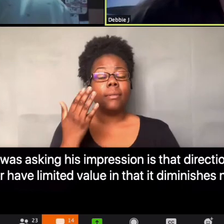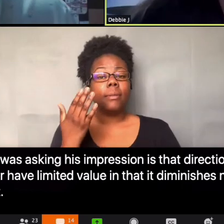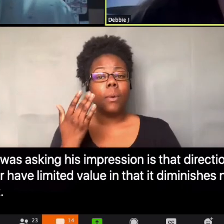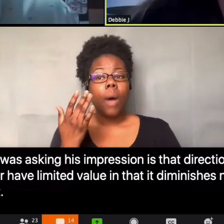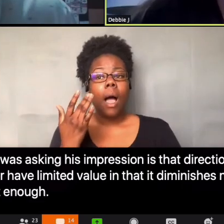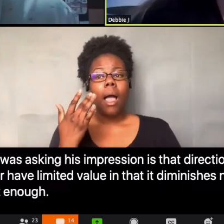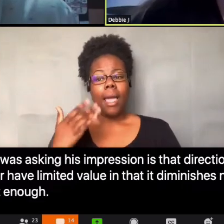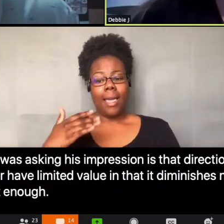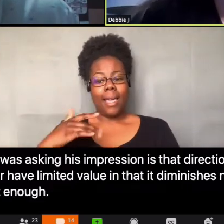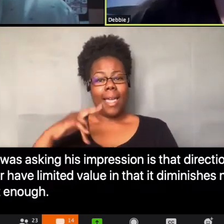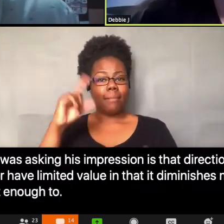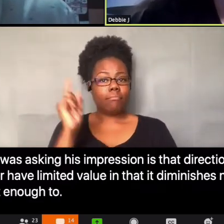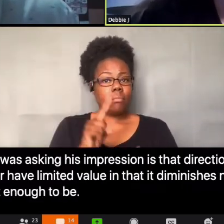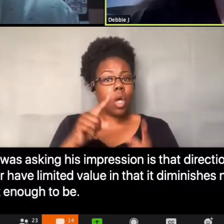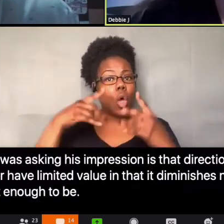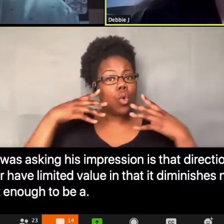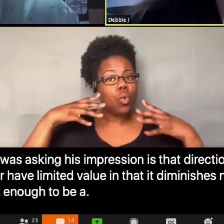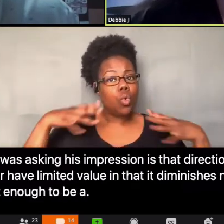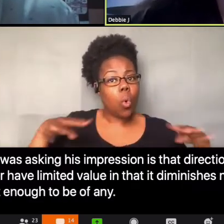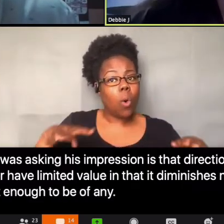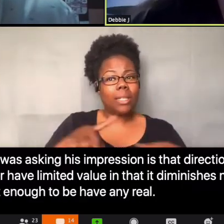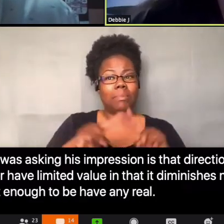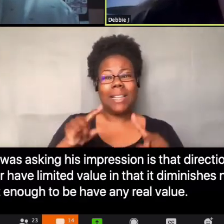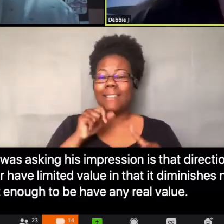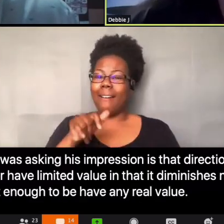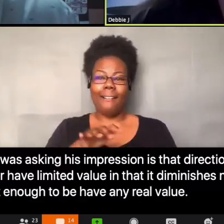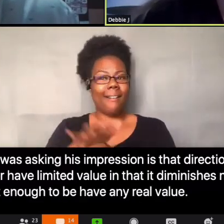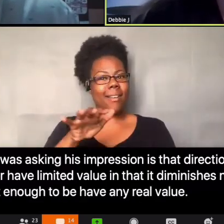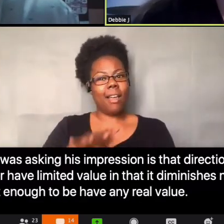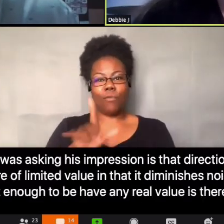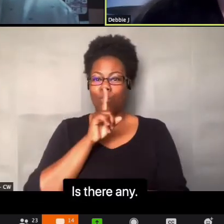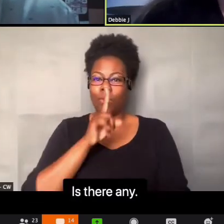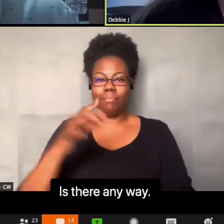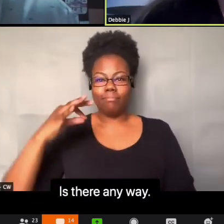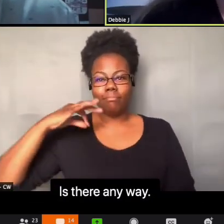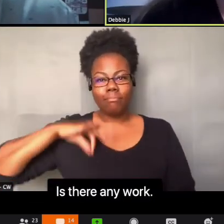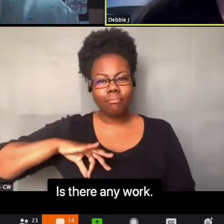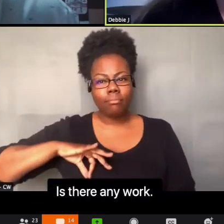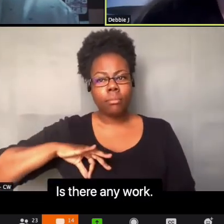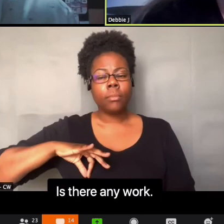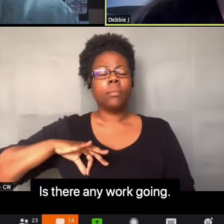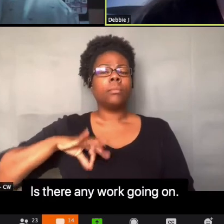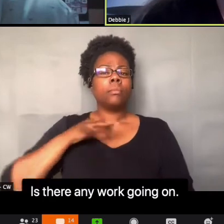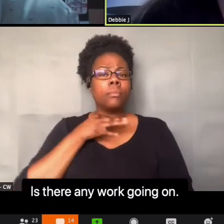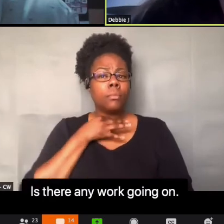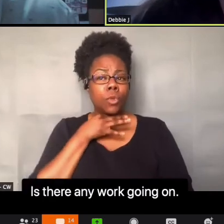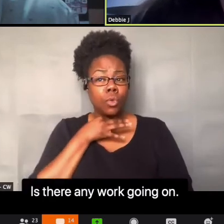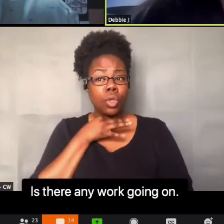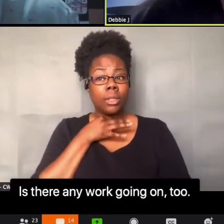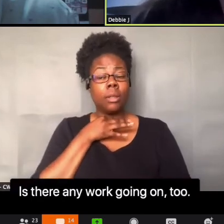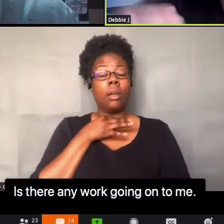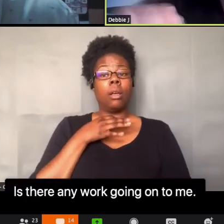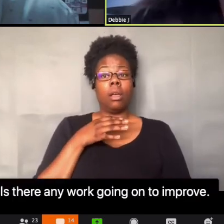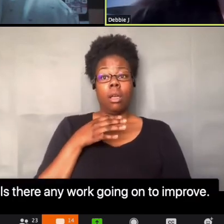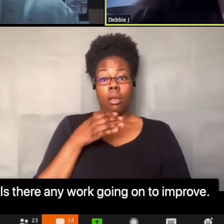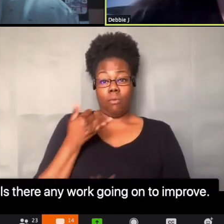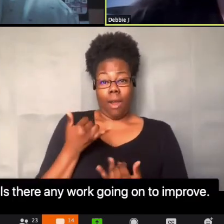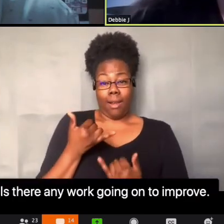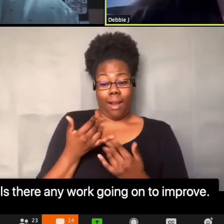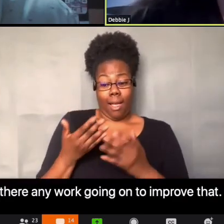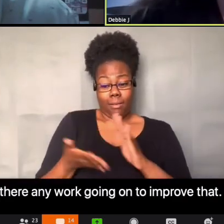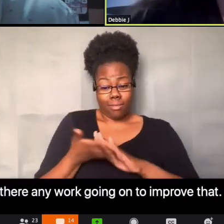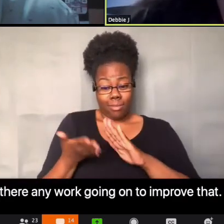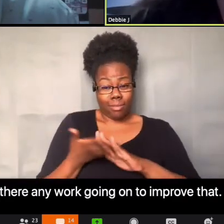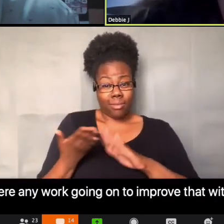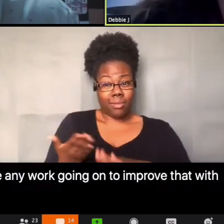not enough to be of any real value. Is there any work going on to improve